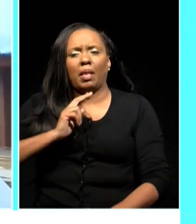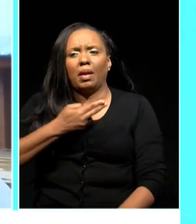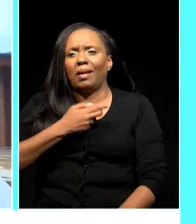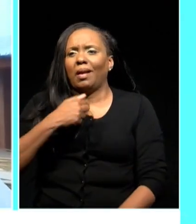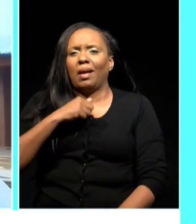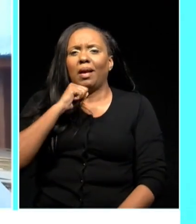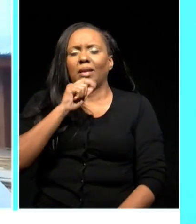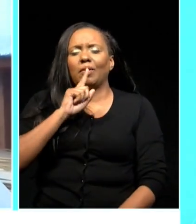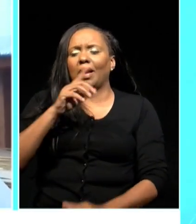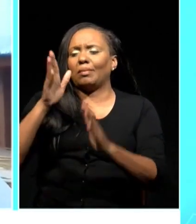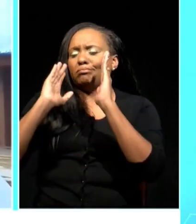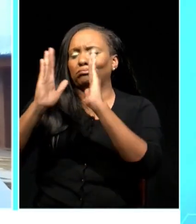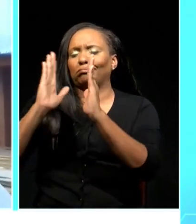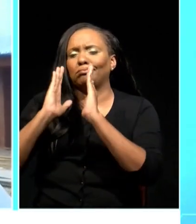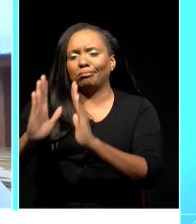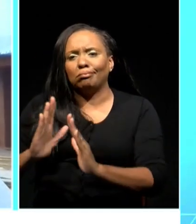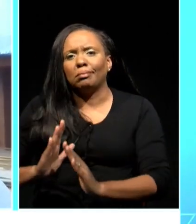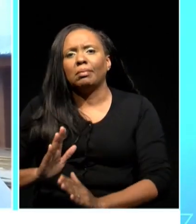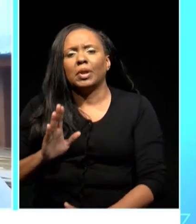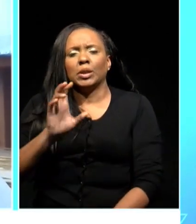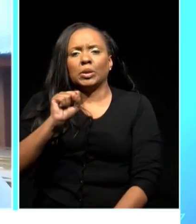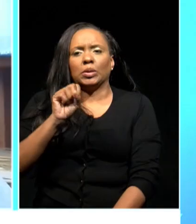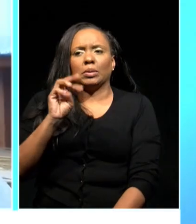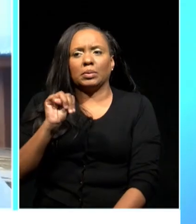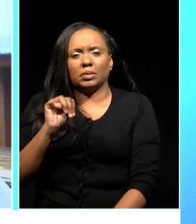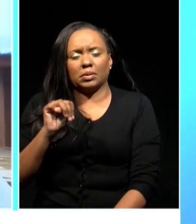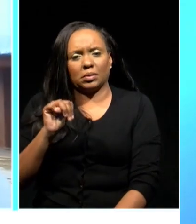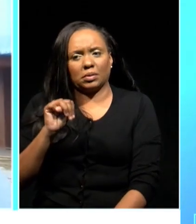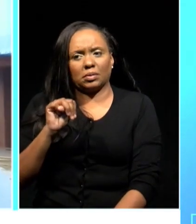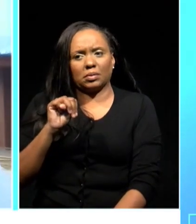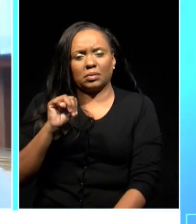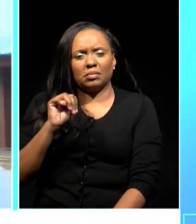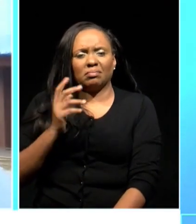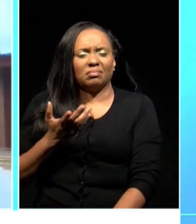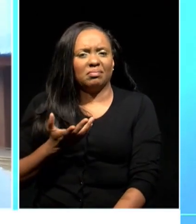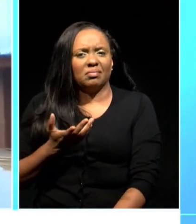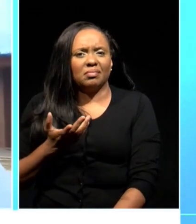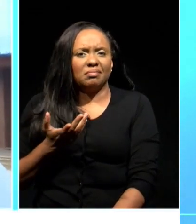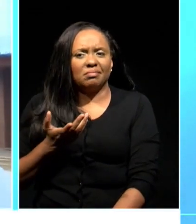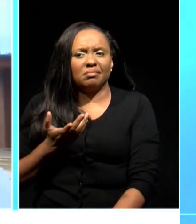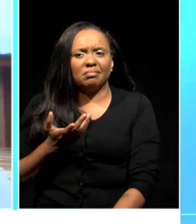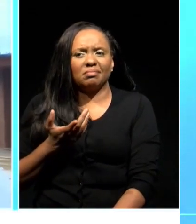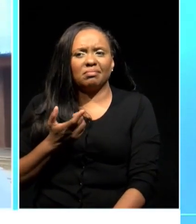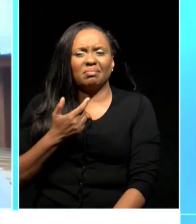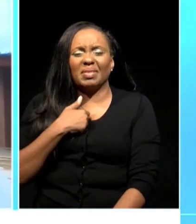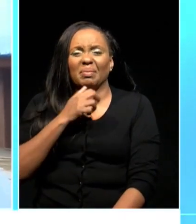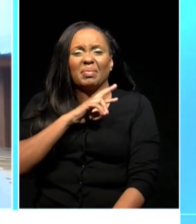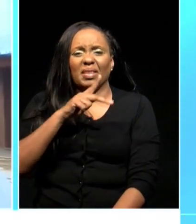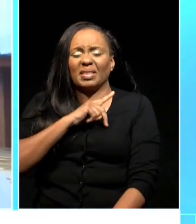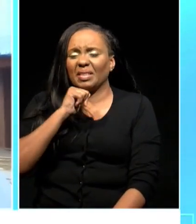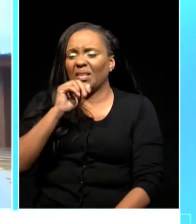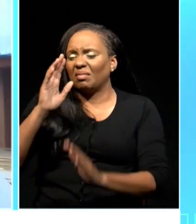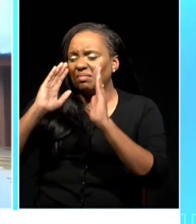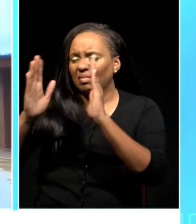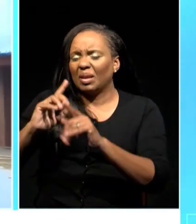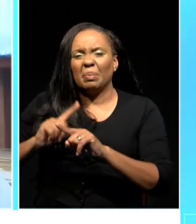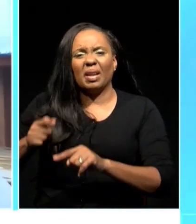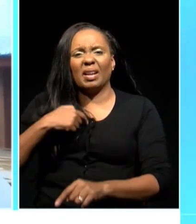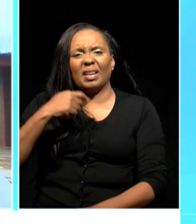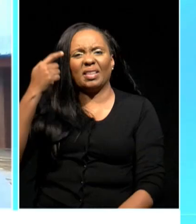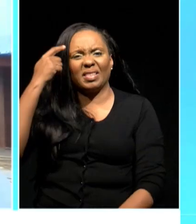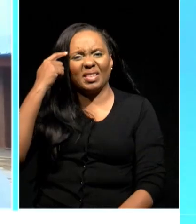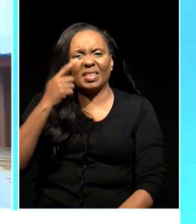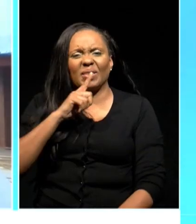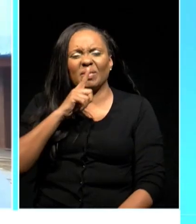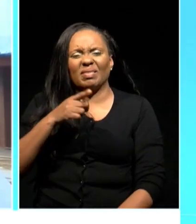much attention to it in terms of its weight. But it necessarily is at least a nuisance, and it